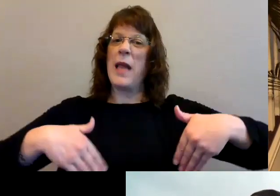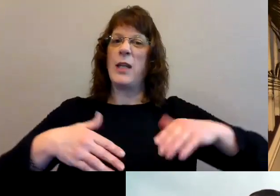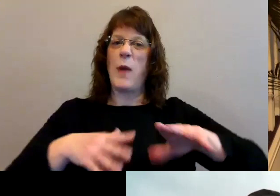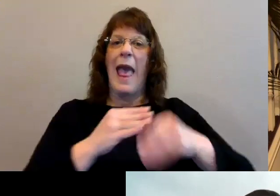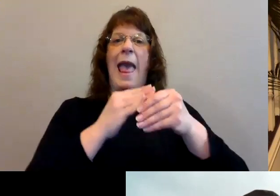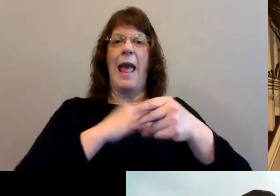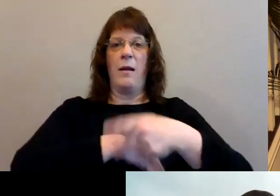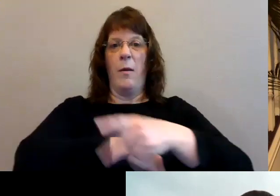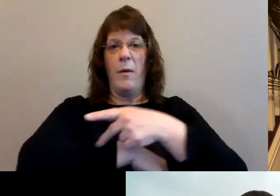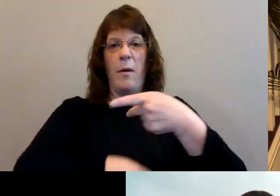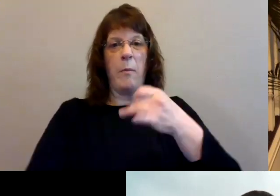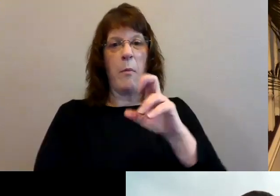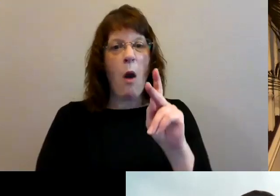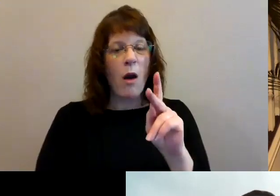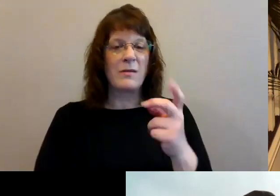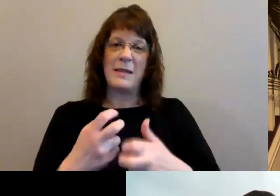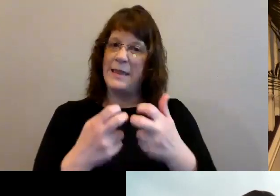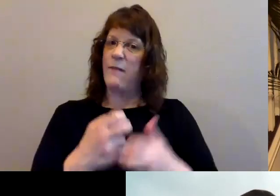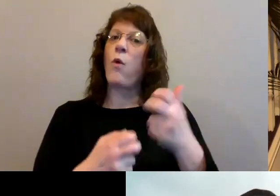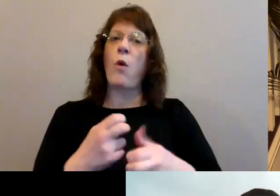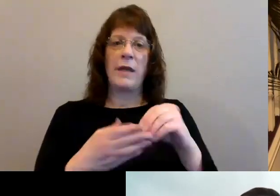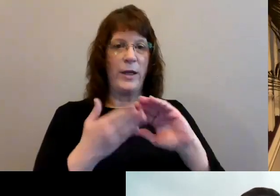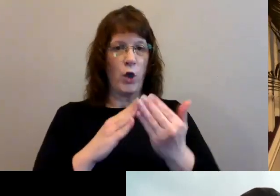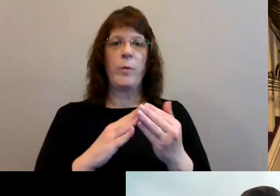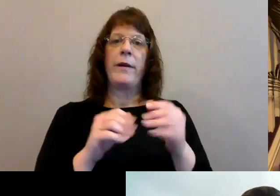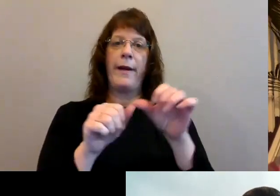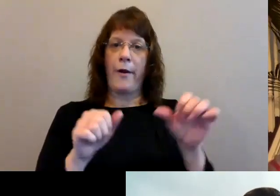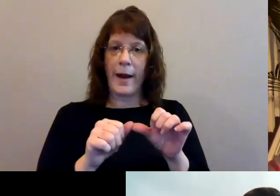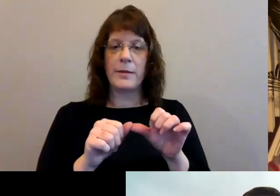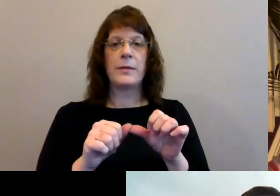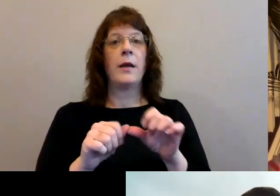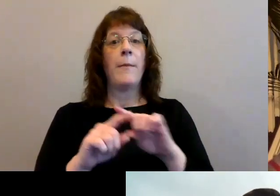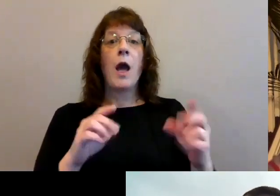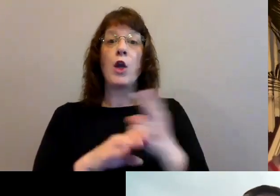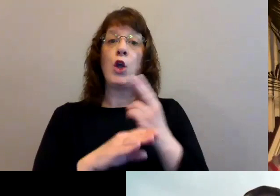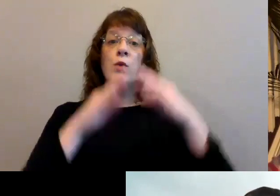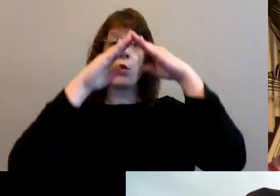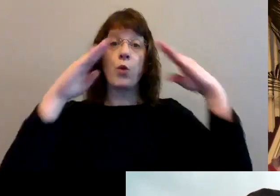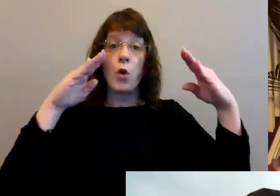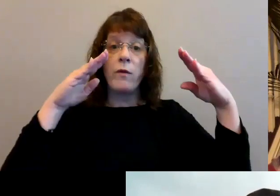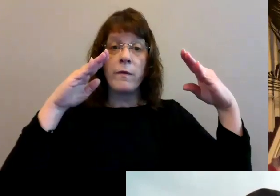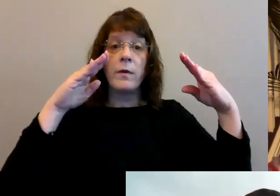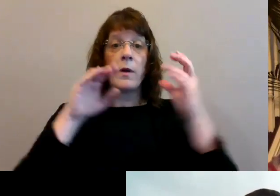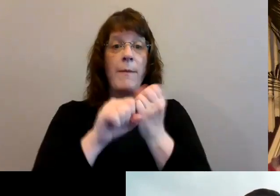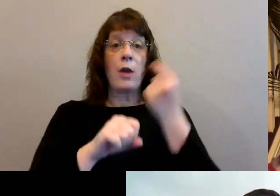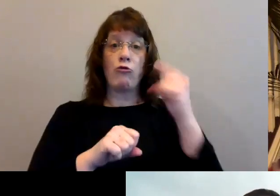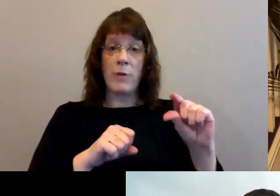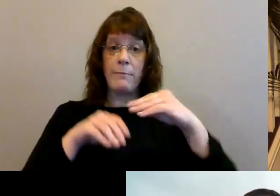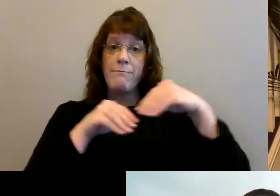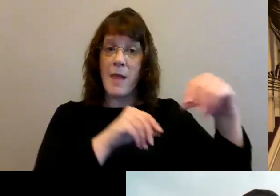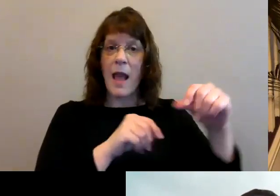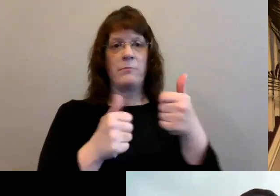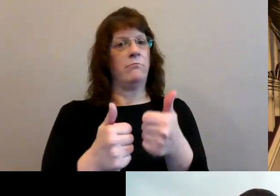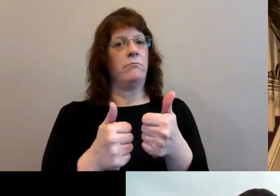add parks in urban areas that are really dense, but using the rooftops, I think, is a great idea and a great way to do that. And